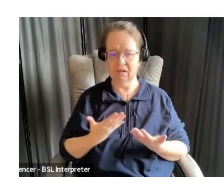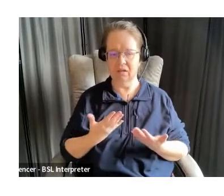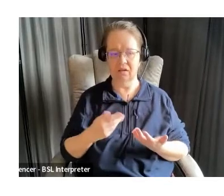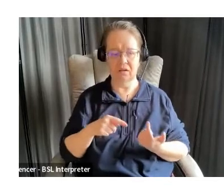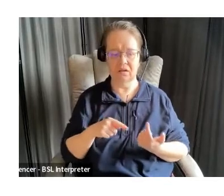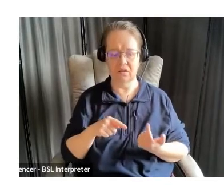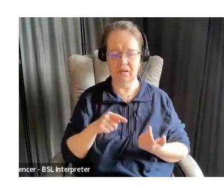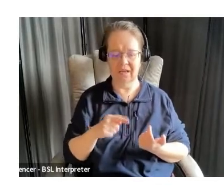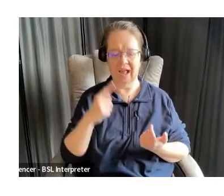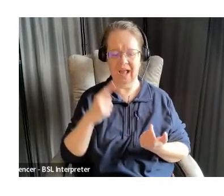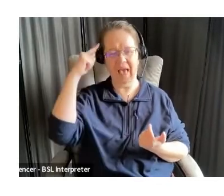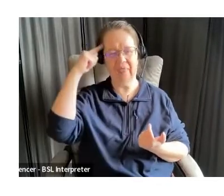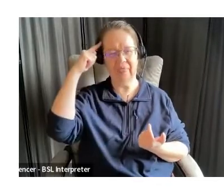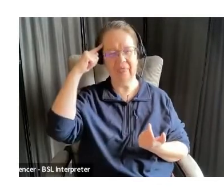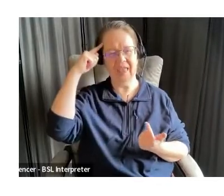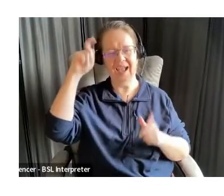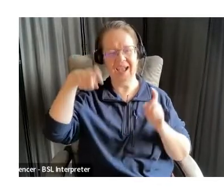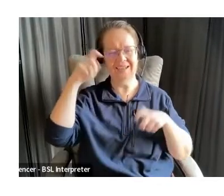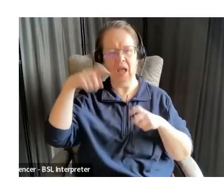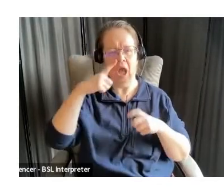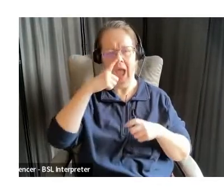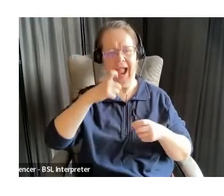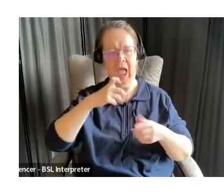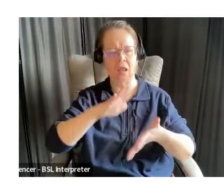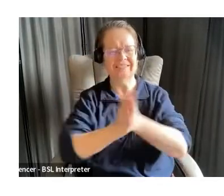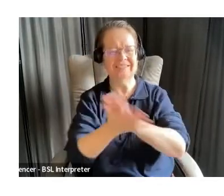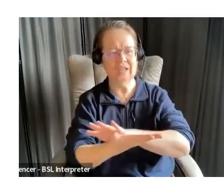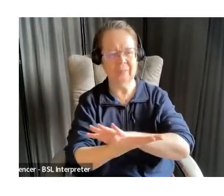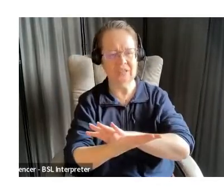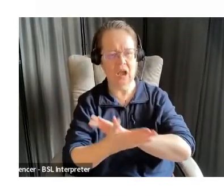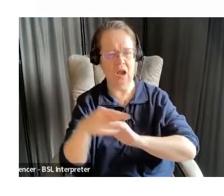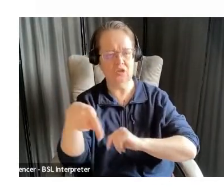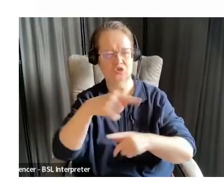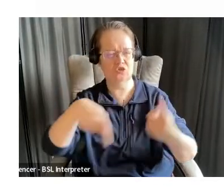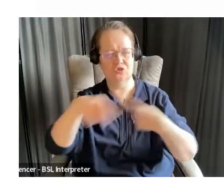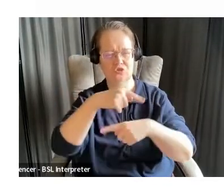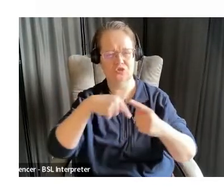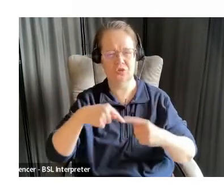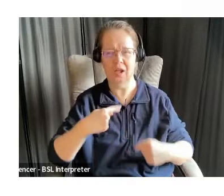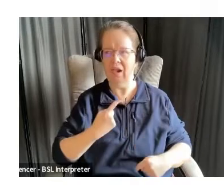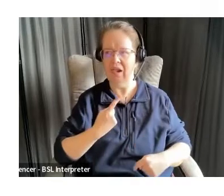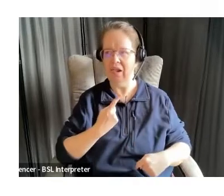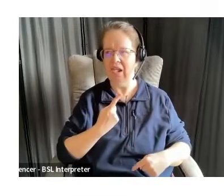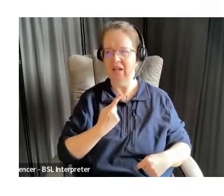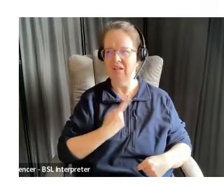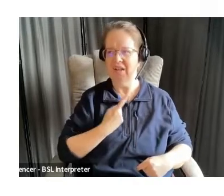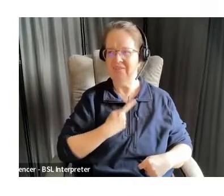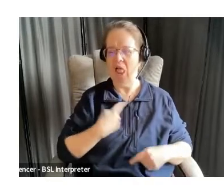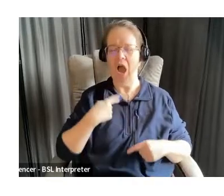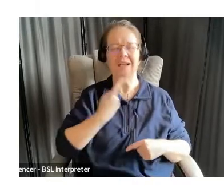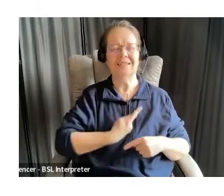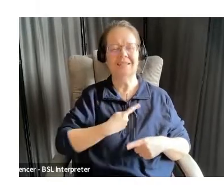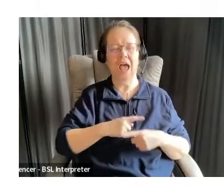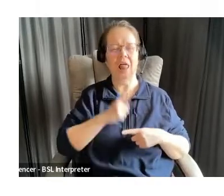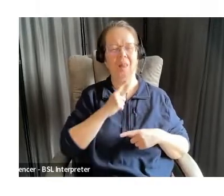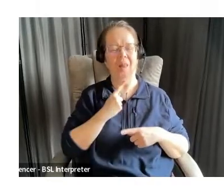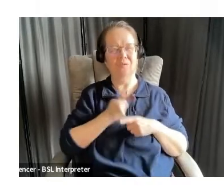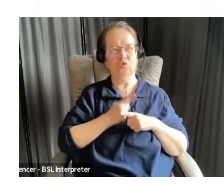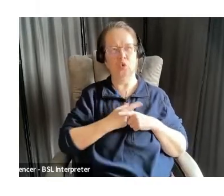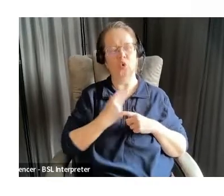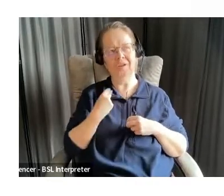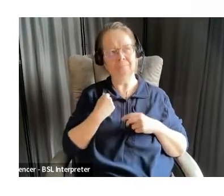these thoughts can be quite self-sabotaging, right? You know, that self-talk, that